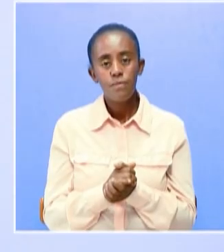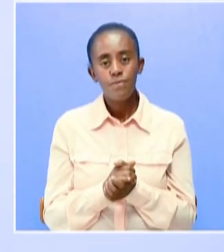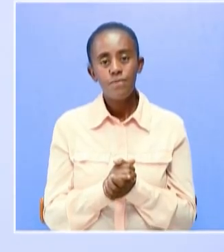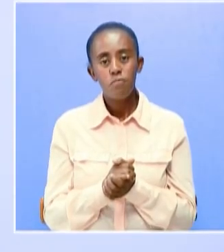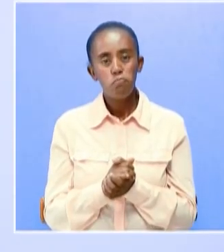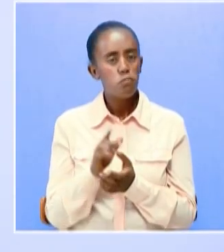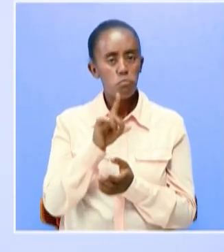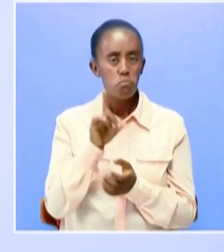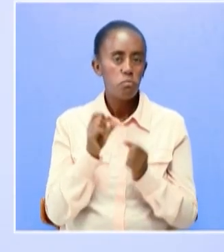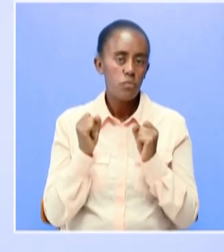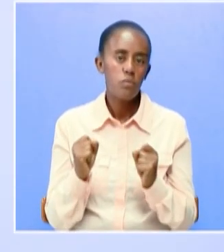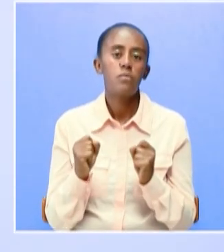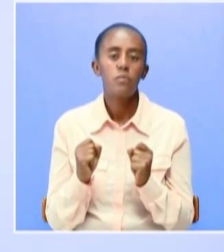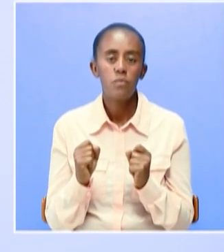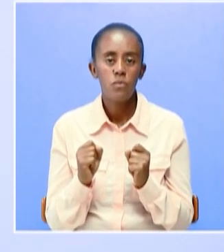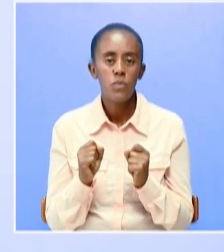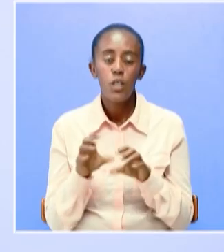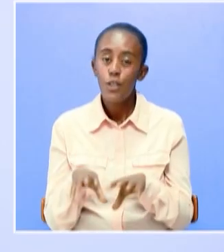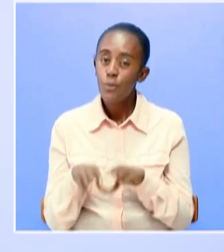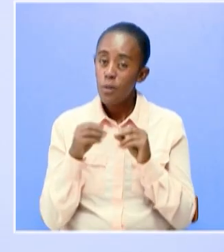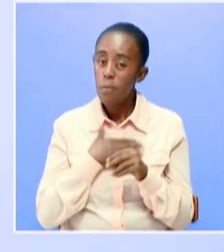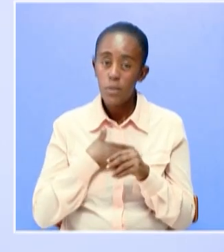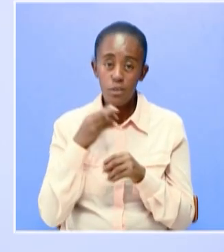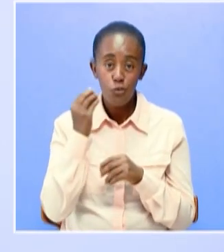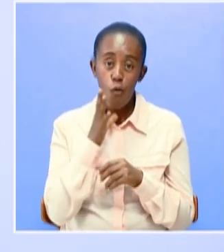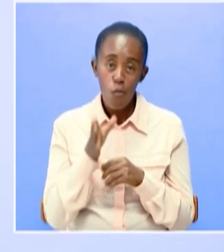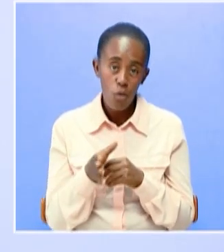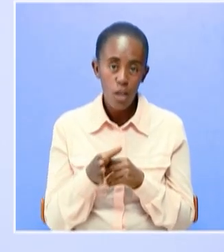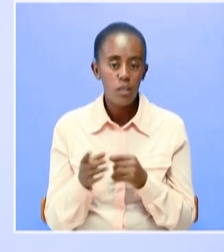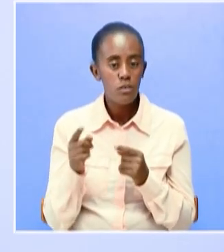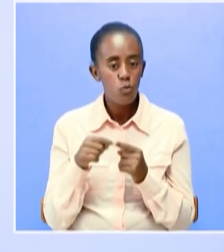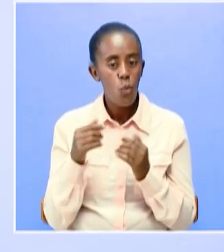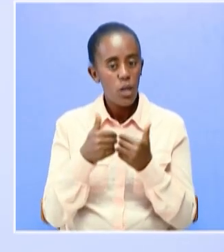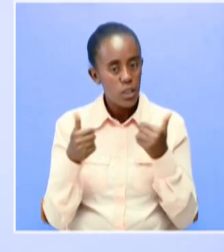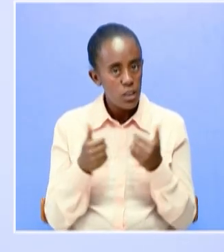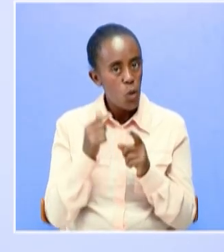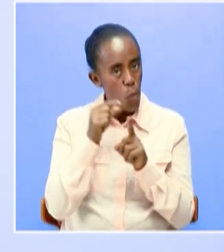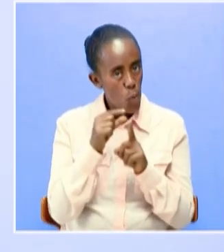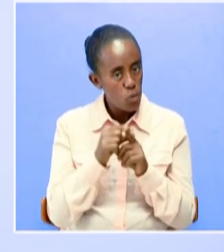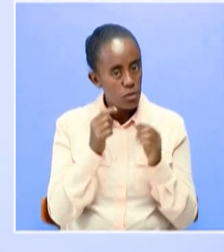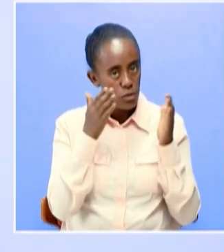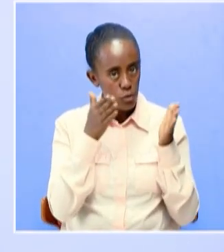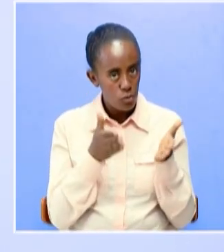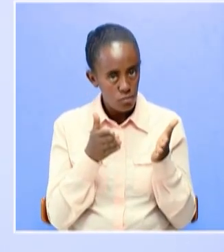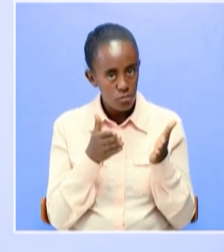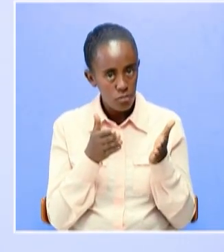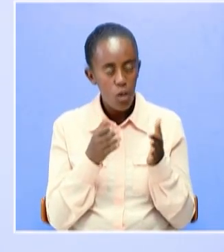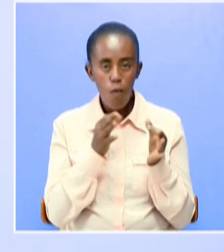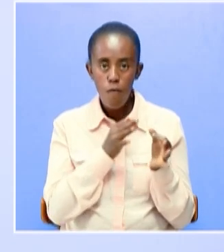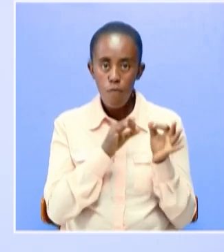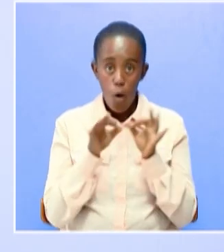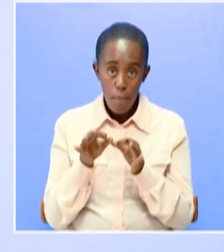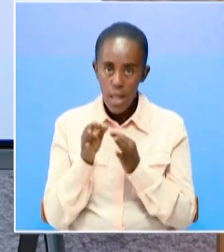You can ask in such ways. Students, please don't forget to identify the words which shows formal